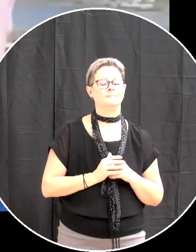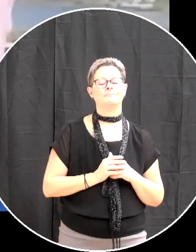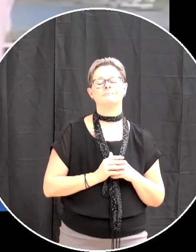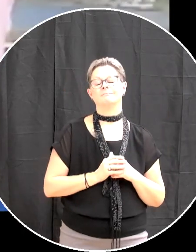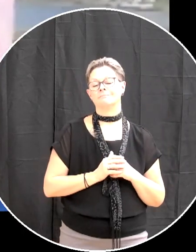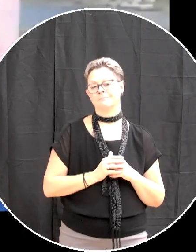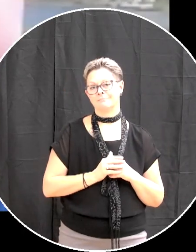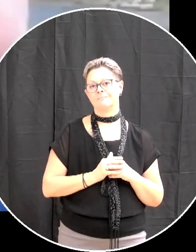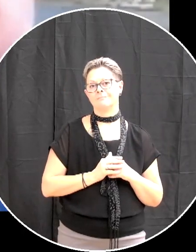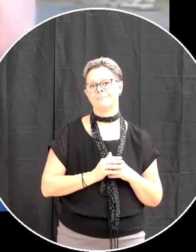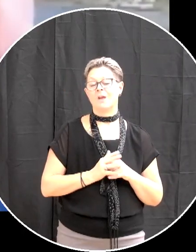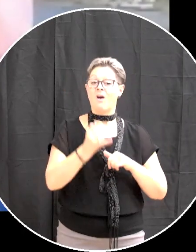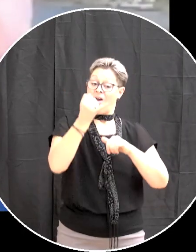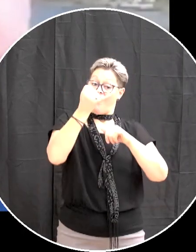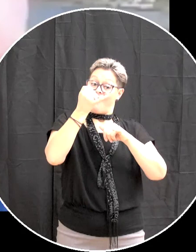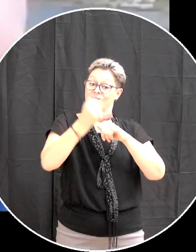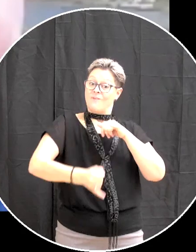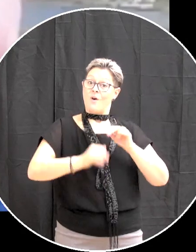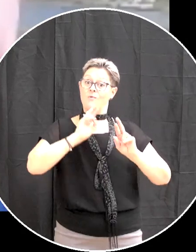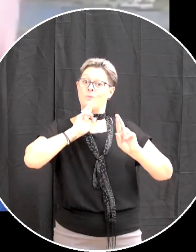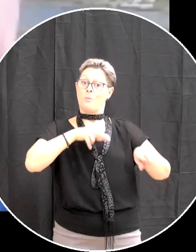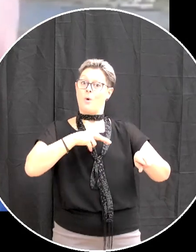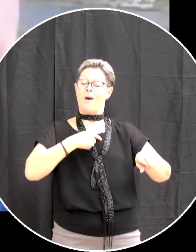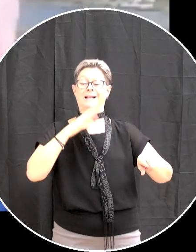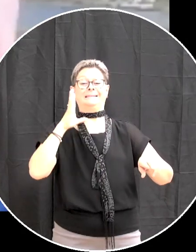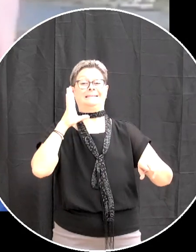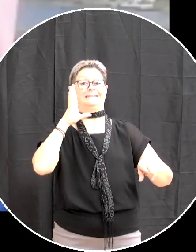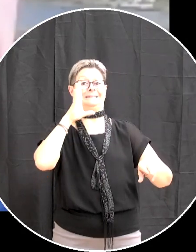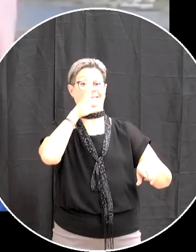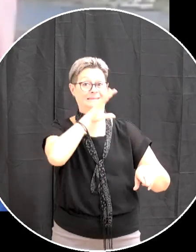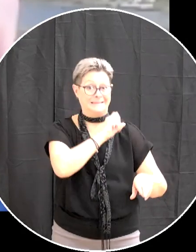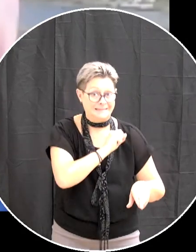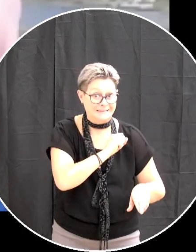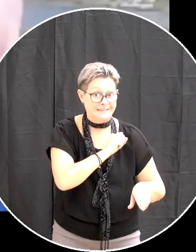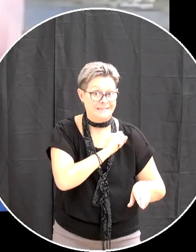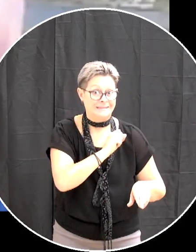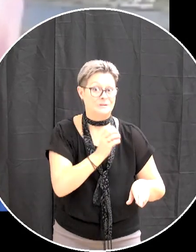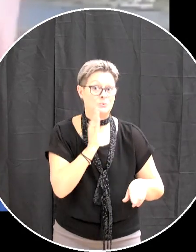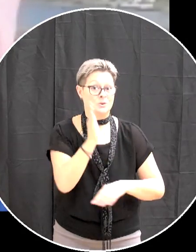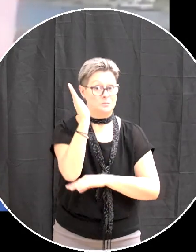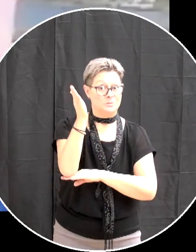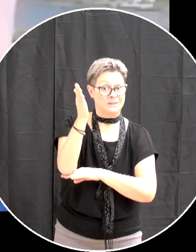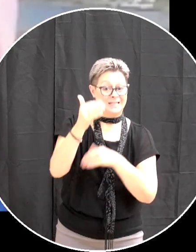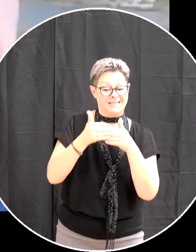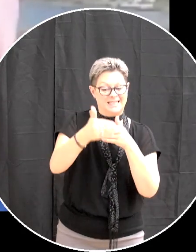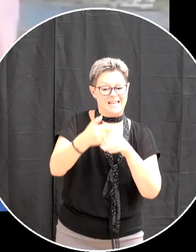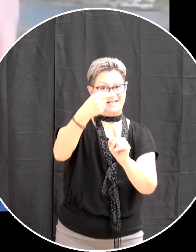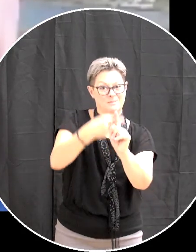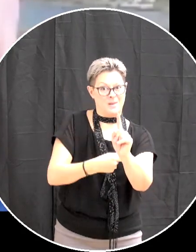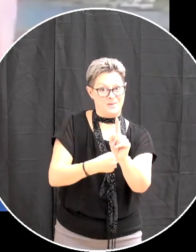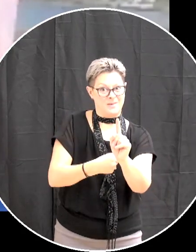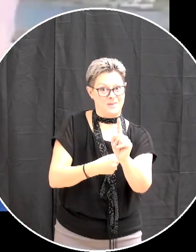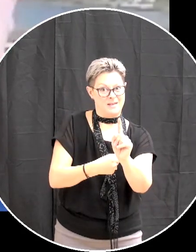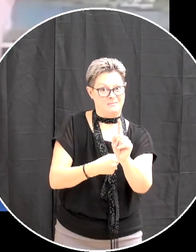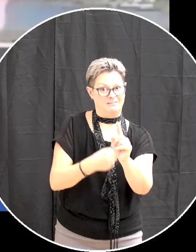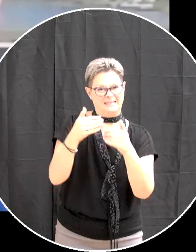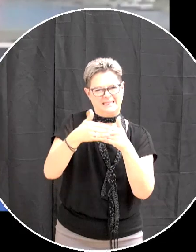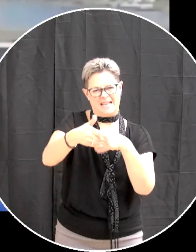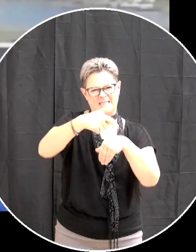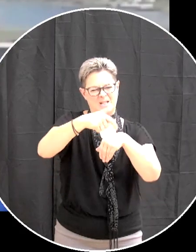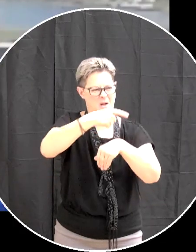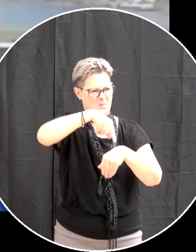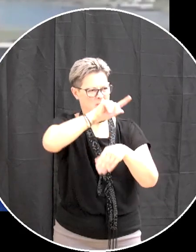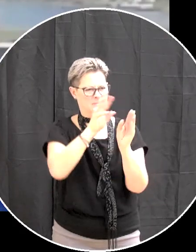The final report, I guess, will be presented next month at the next meeting.